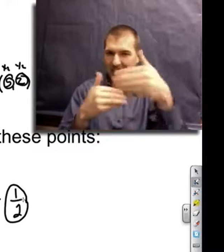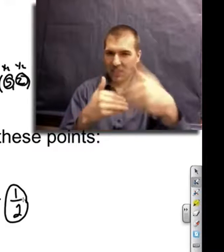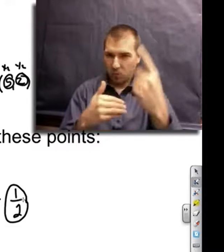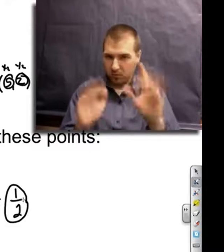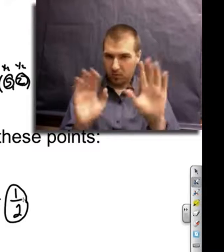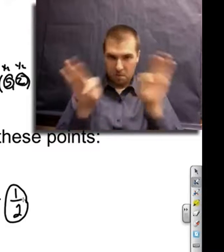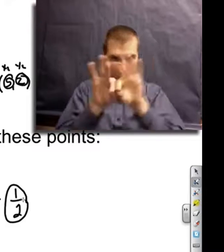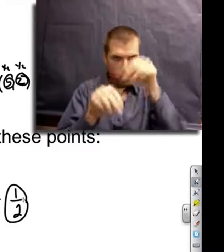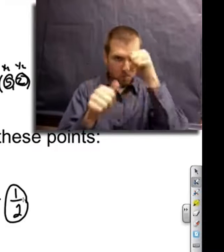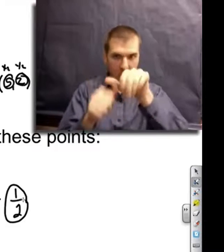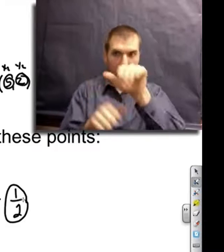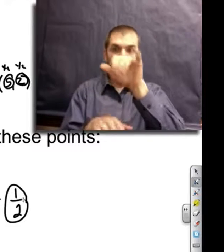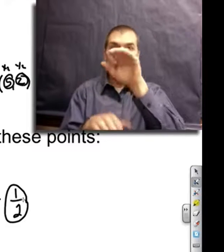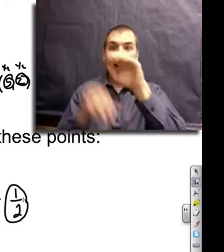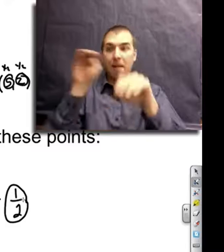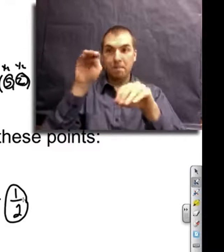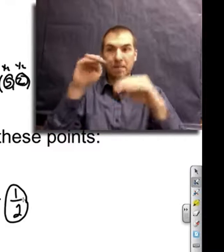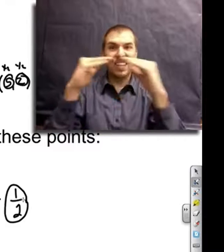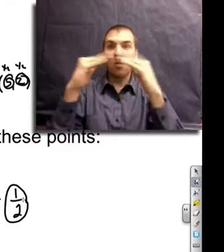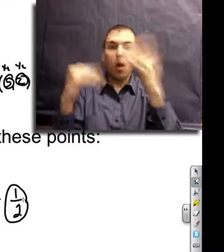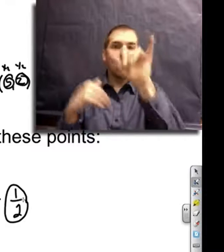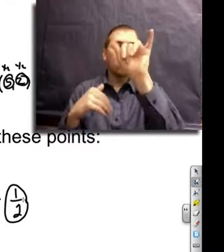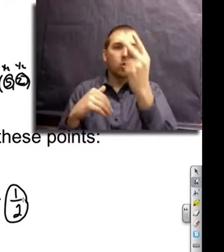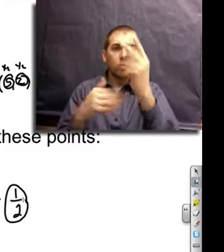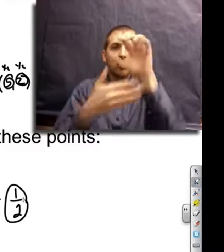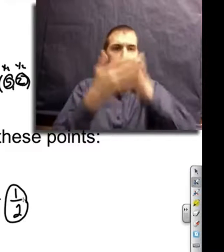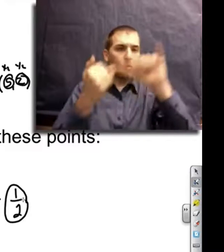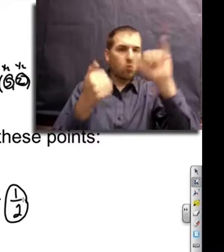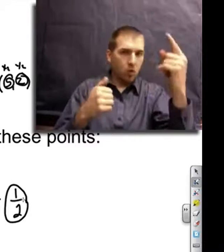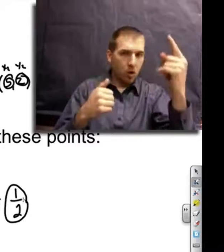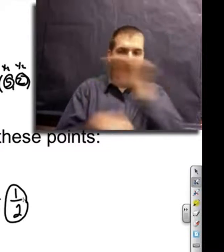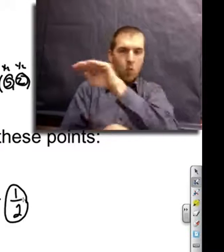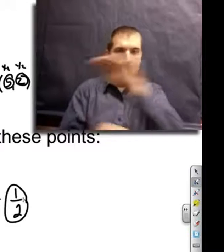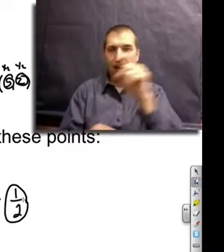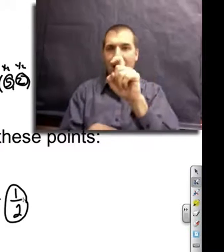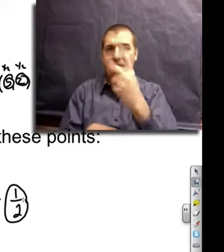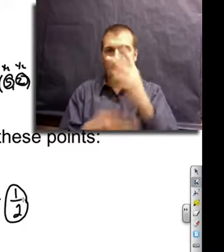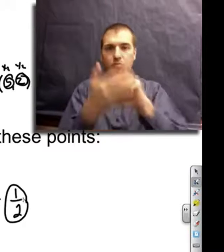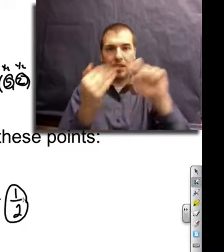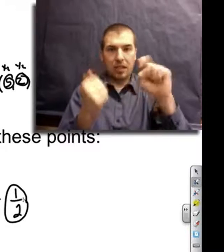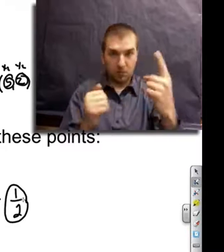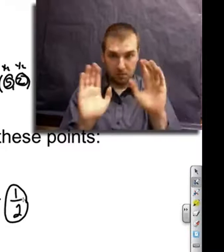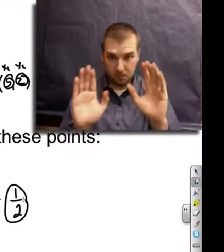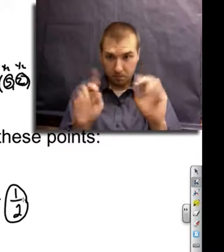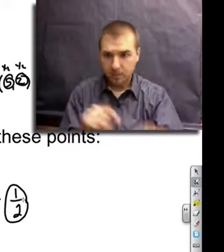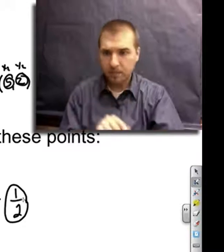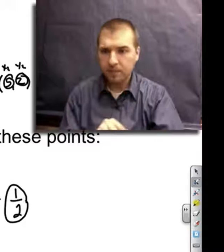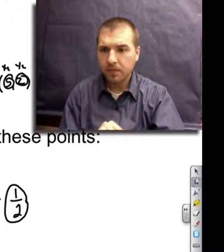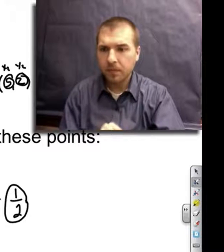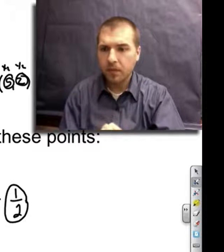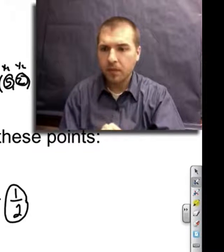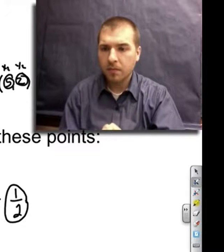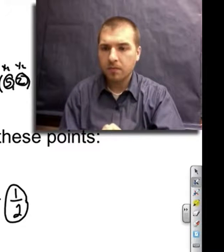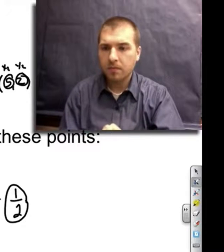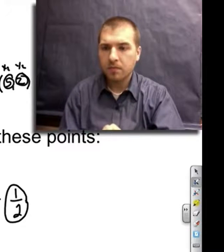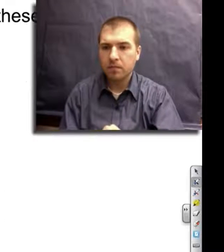So you guys see how on a graph it would take longer to figure that out, and this equation is so much easier? The m